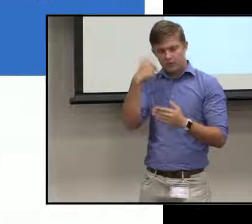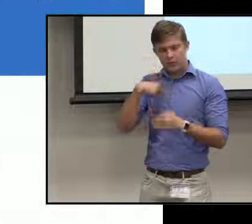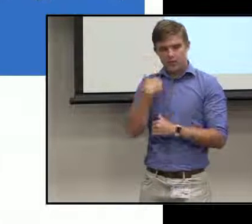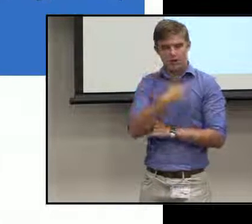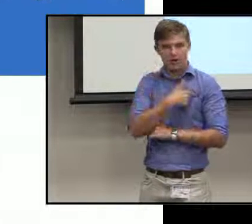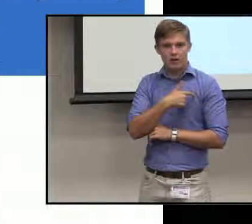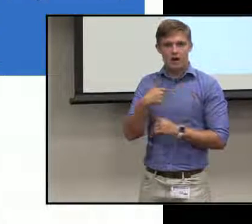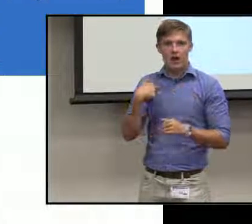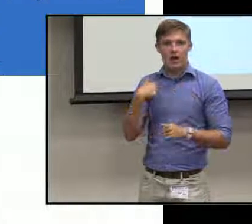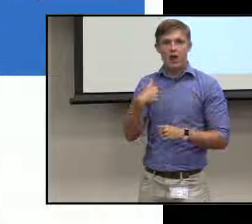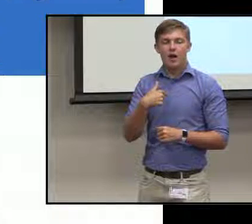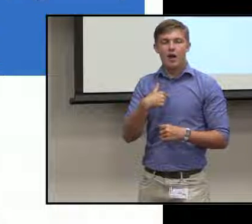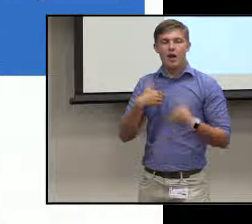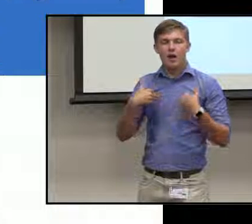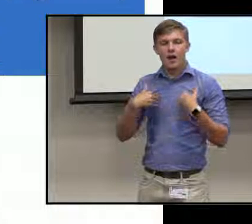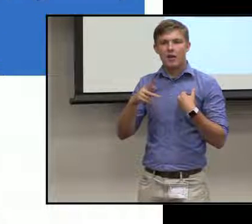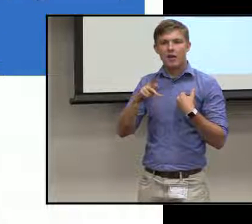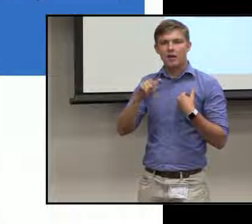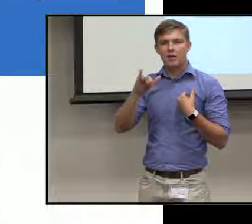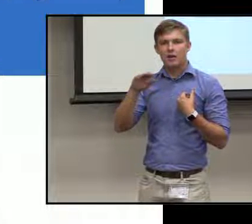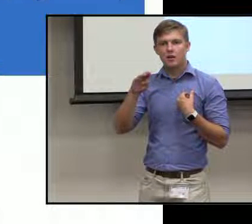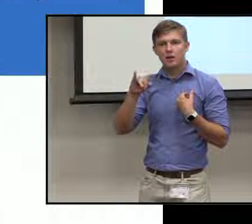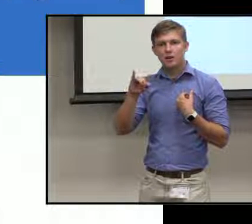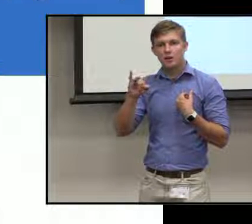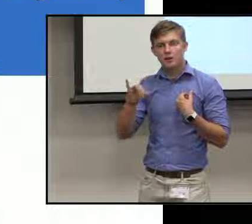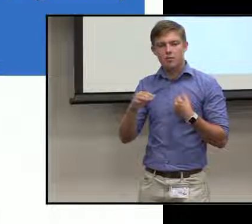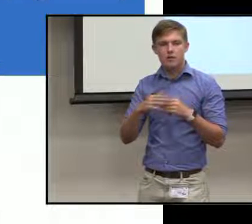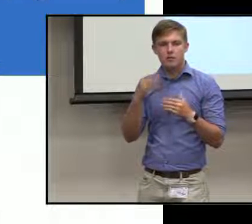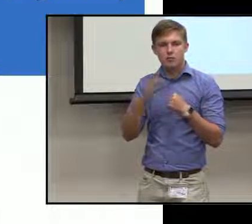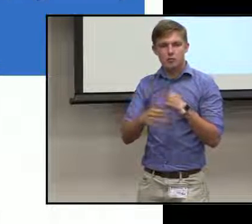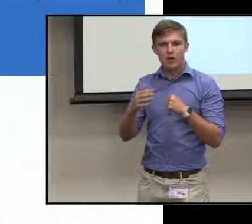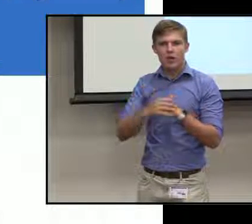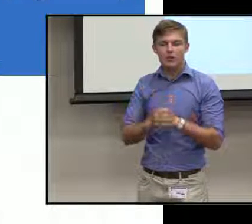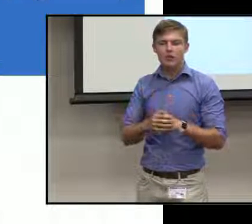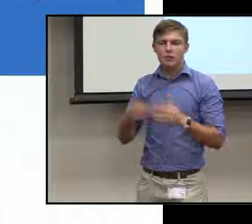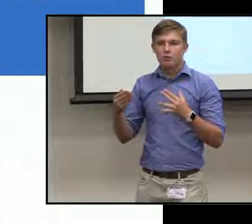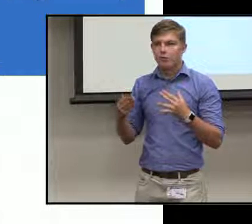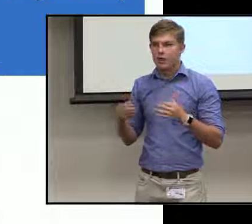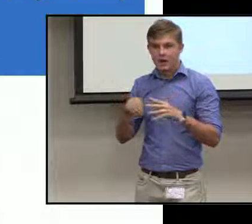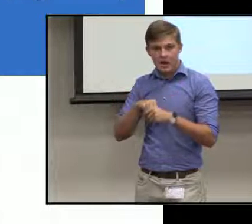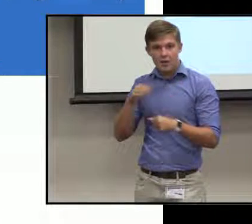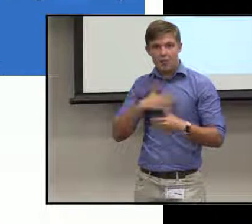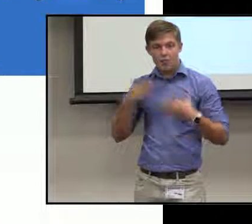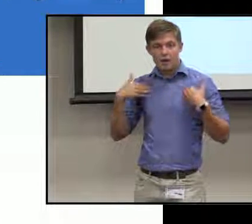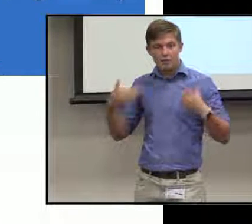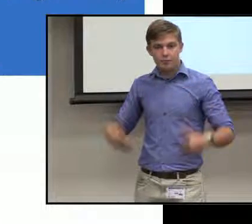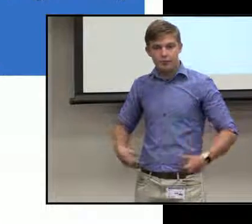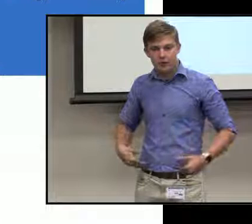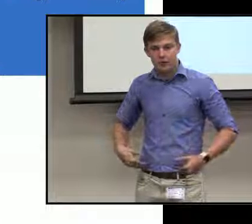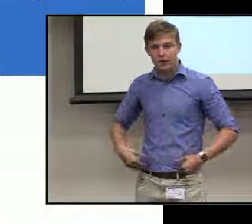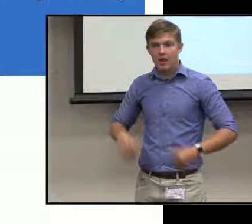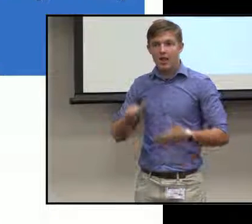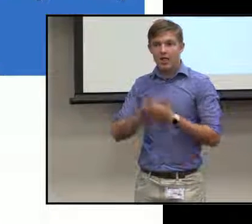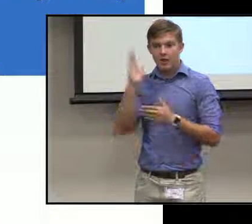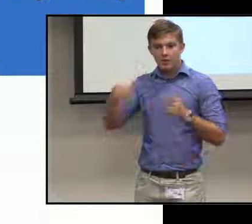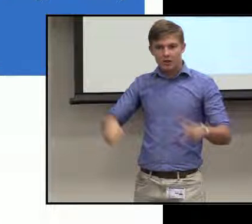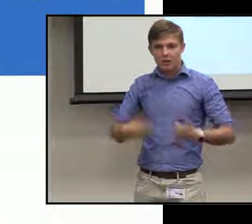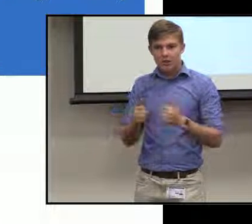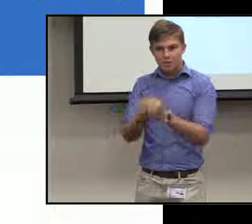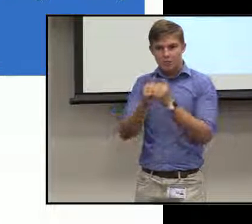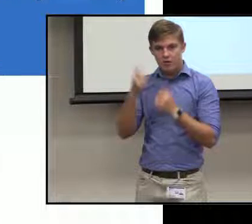have KIWI blood running through my veins, and I wouldn't want it any other way. That'll live with me for the rest of my